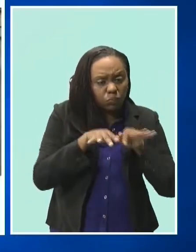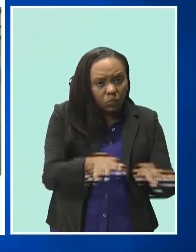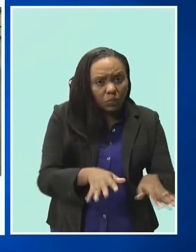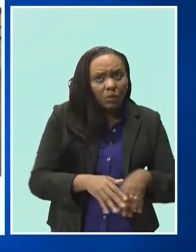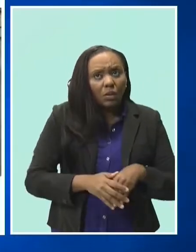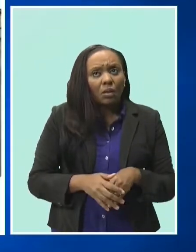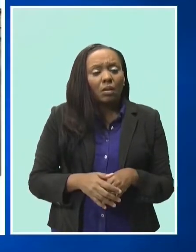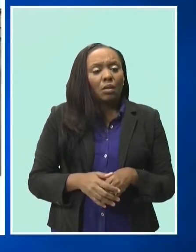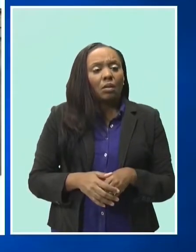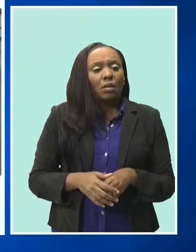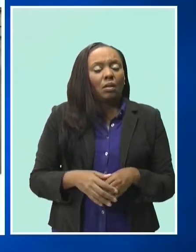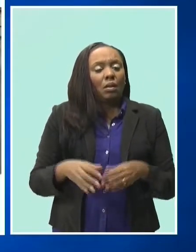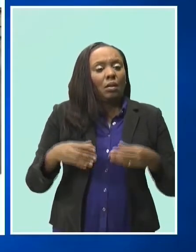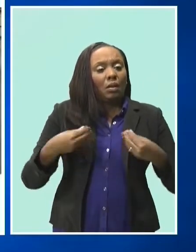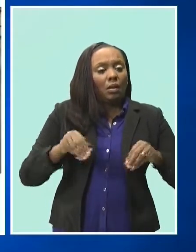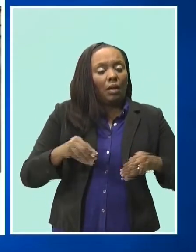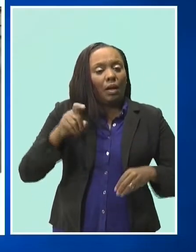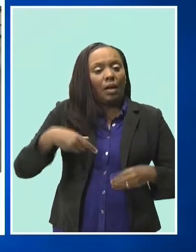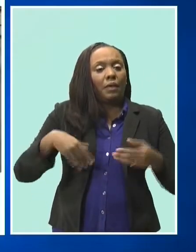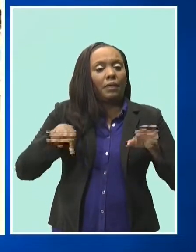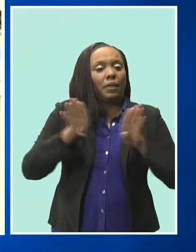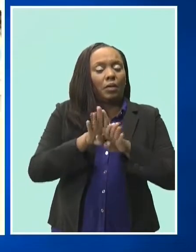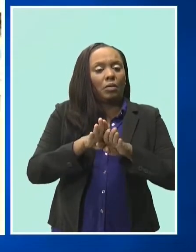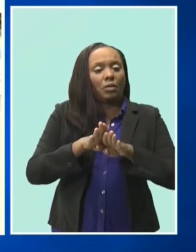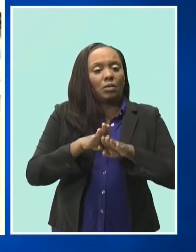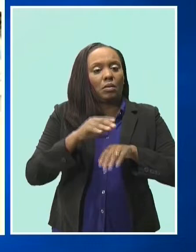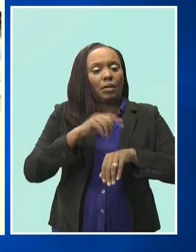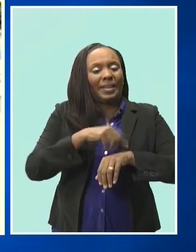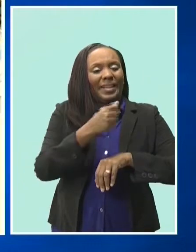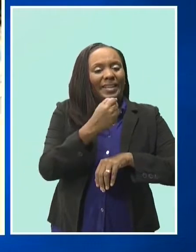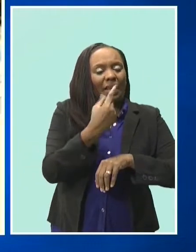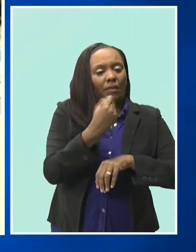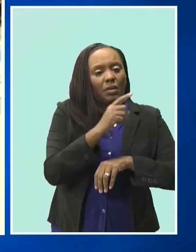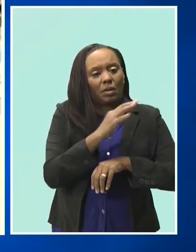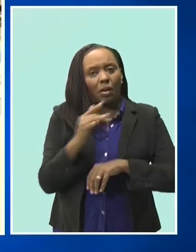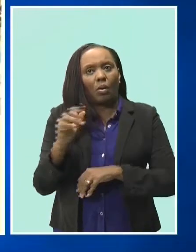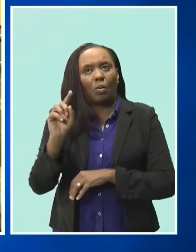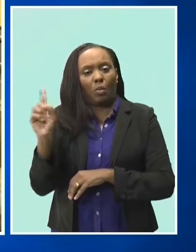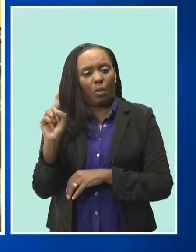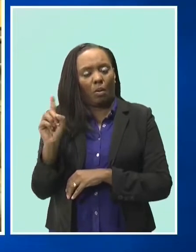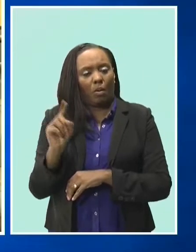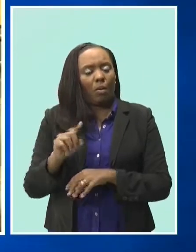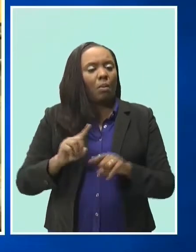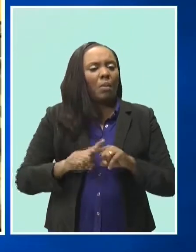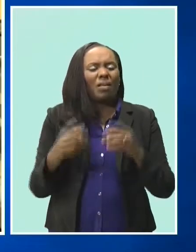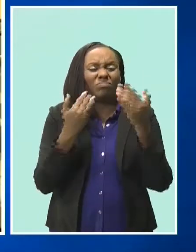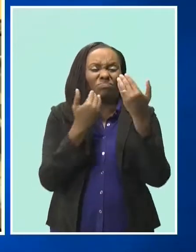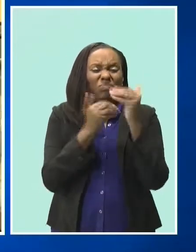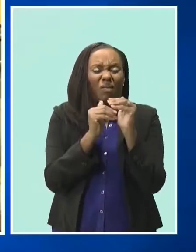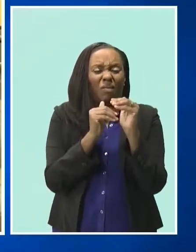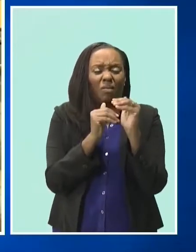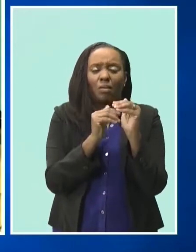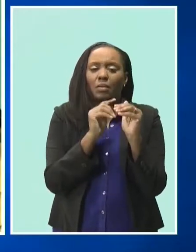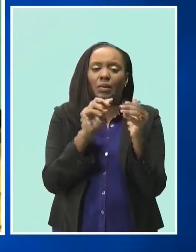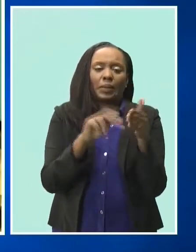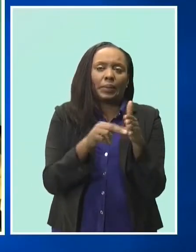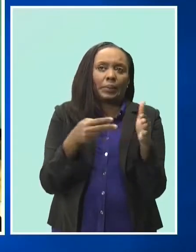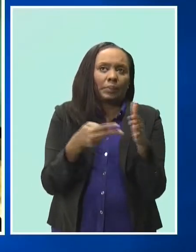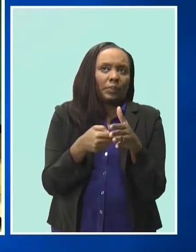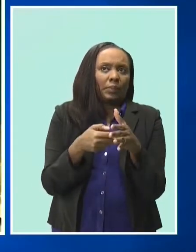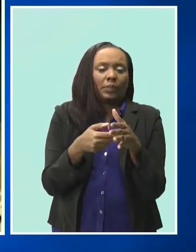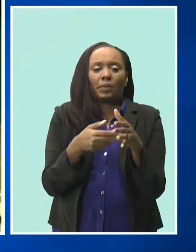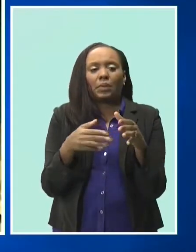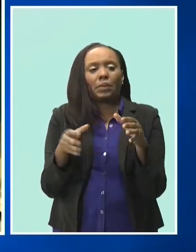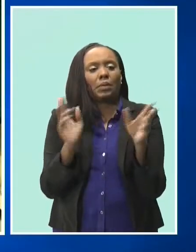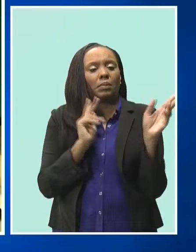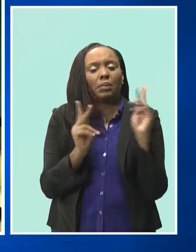markets to be closed between the hours of 11 and 1. But fisherman Roger Graves says this restriction is resulting in an excess